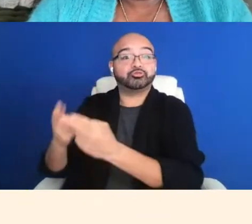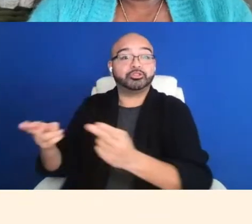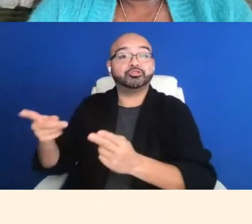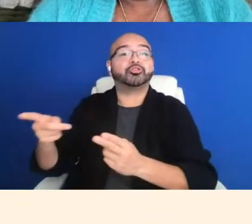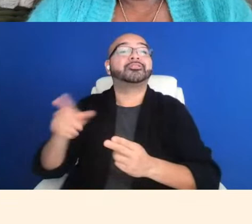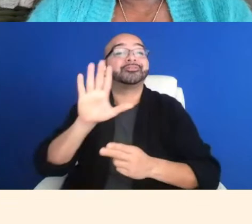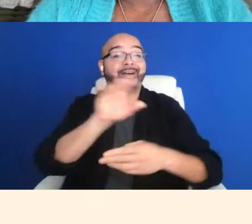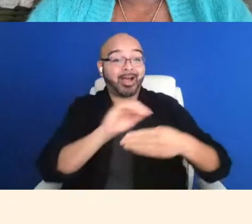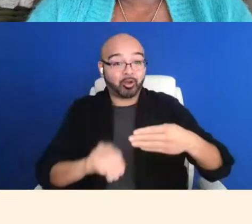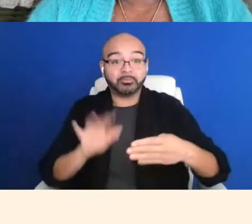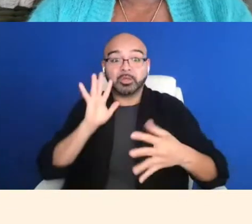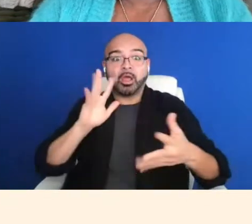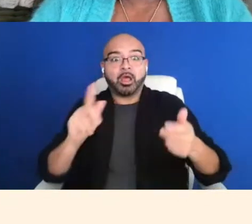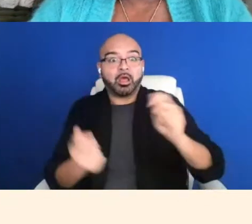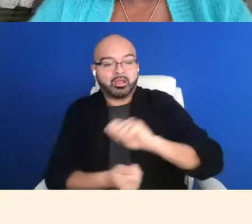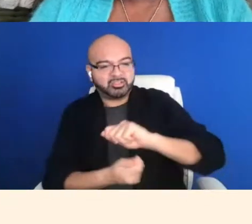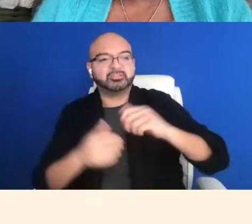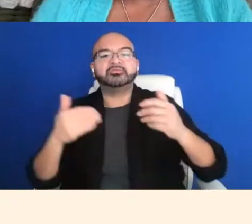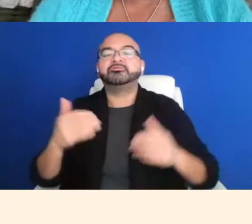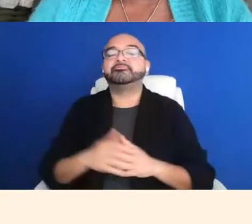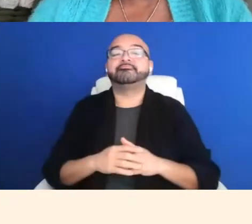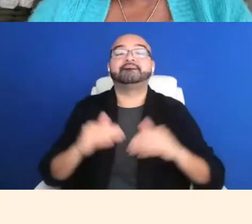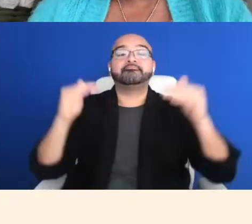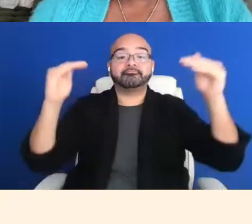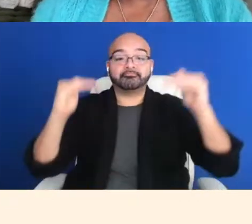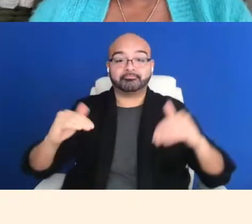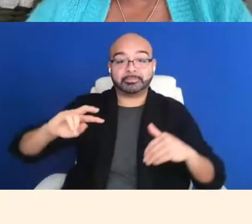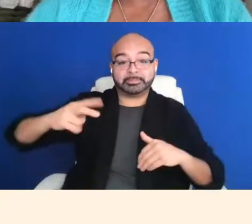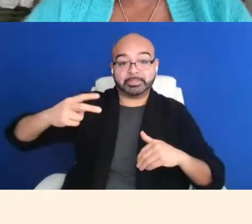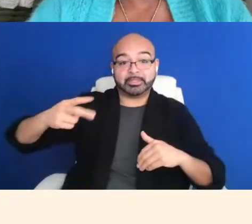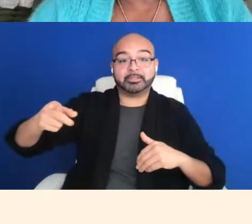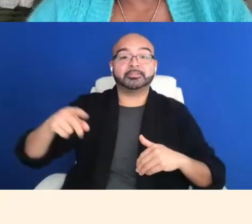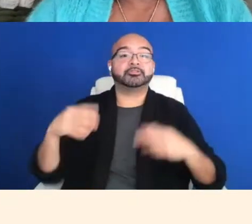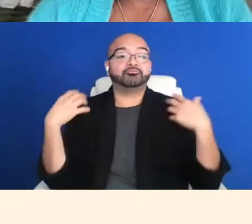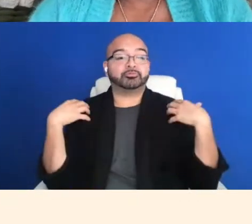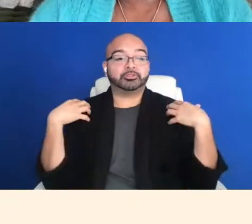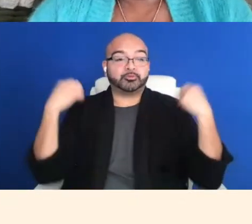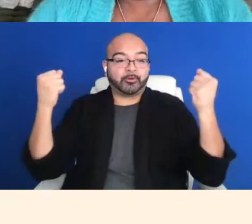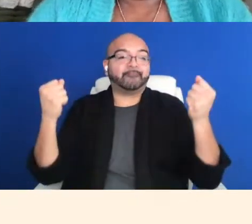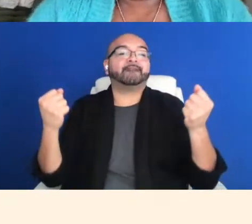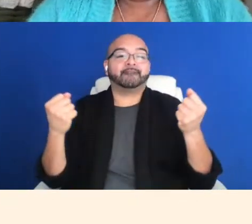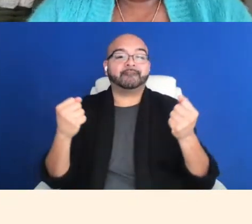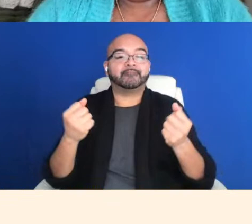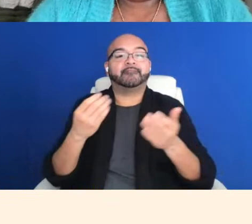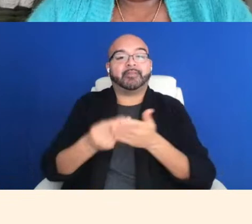outcomes. Our second mission pillar, restorative economics,